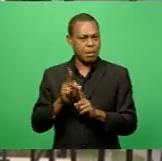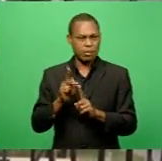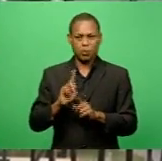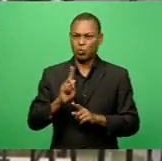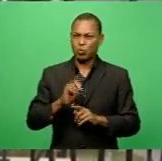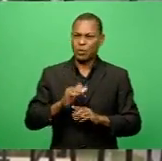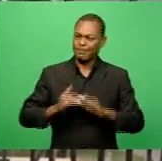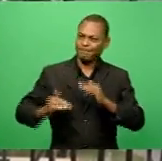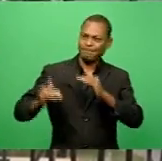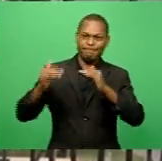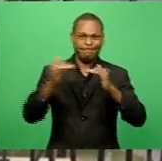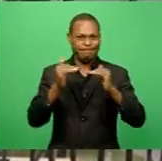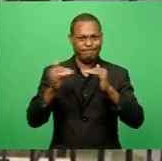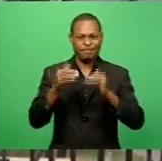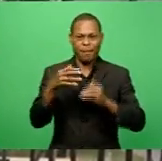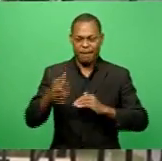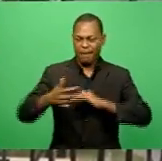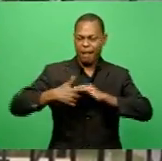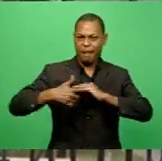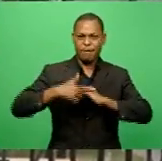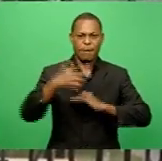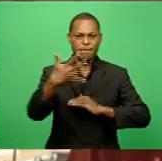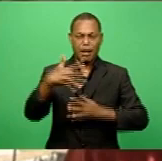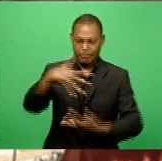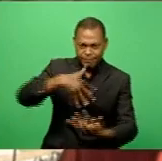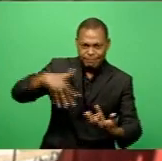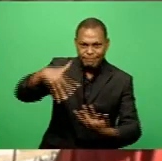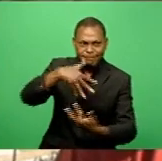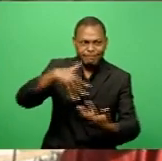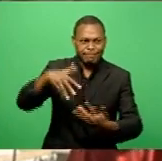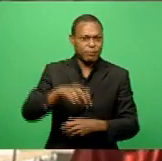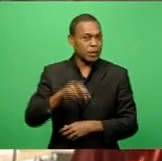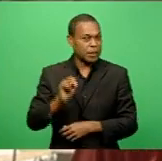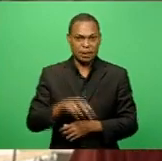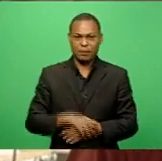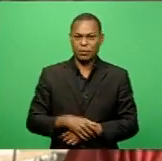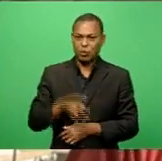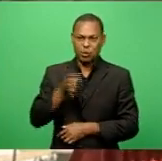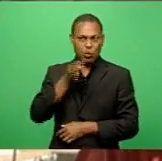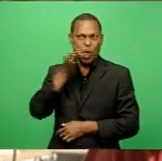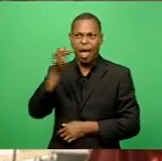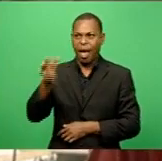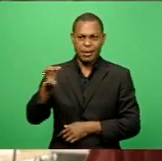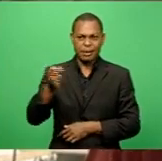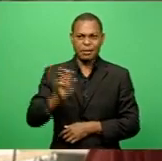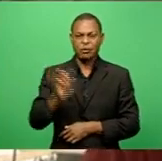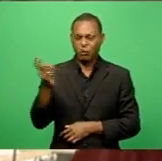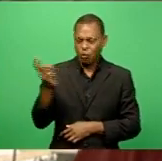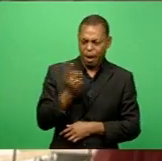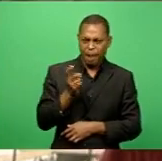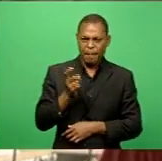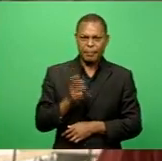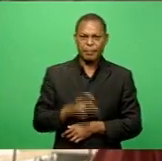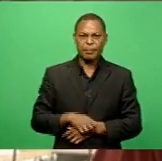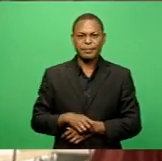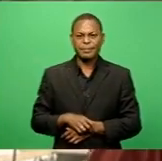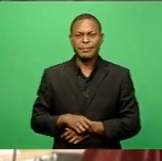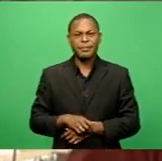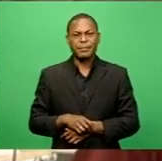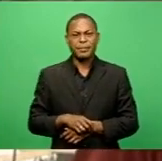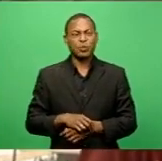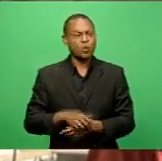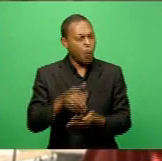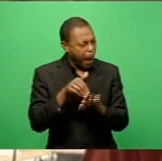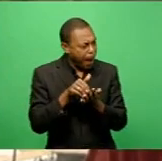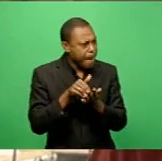can withstand a Category 5 cyclone. We had requested for some right authorities to inspect these buildings first, give me an approval as